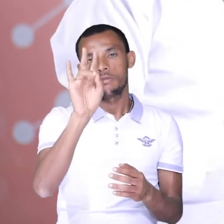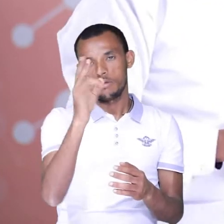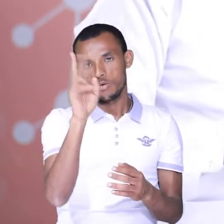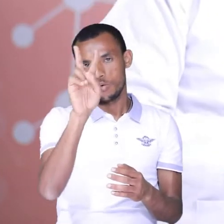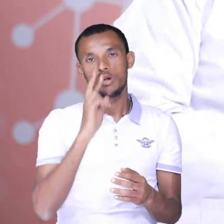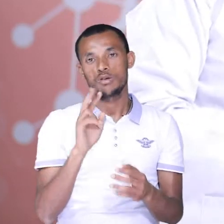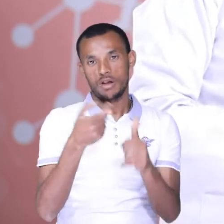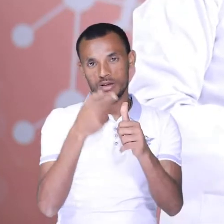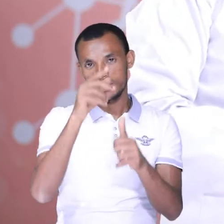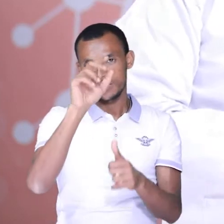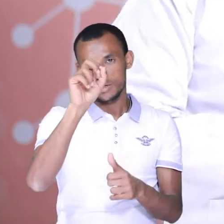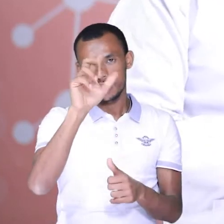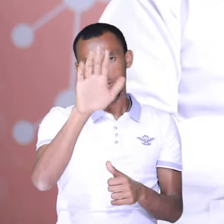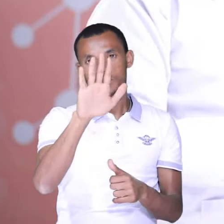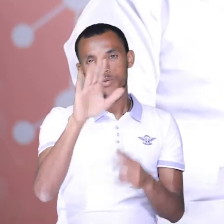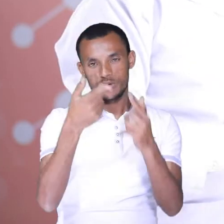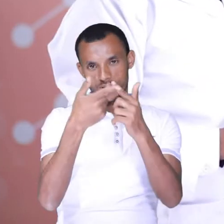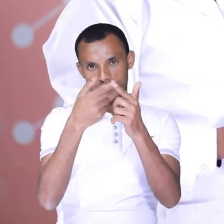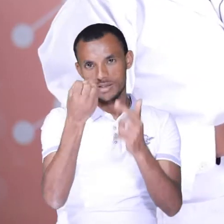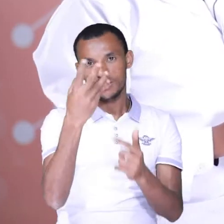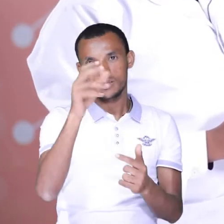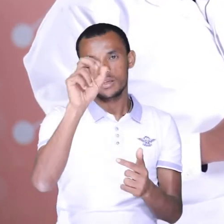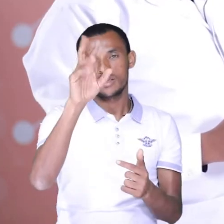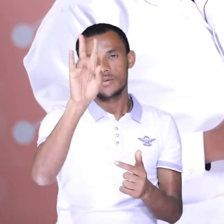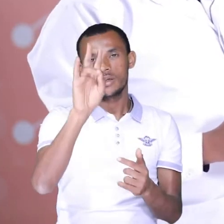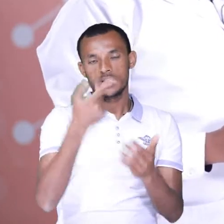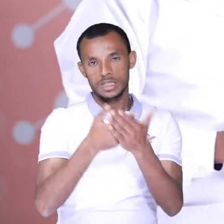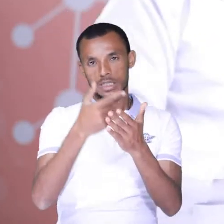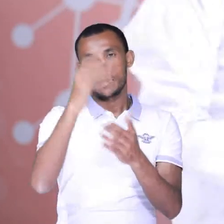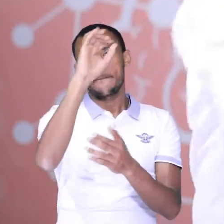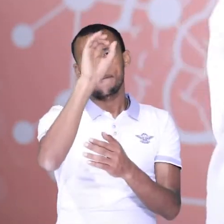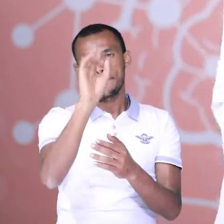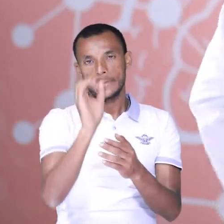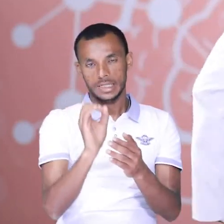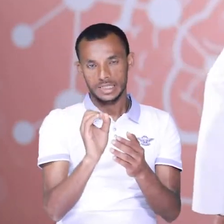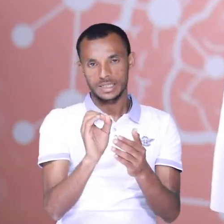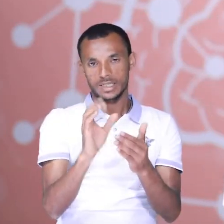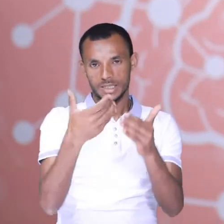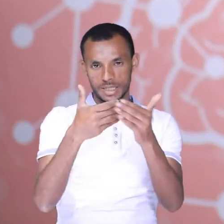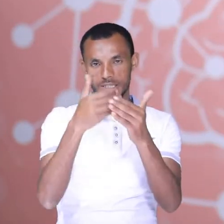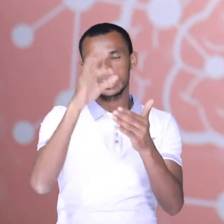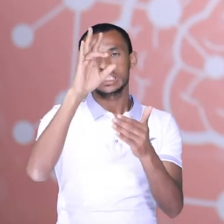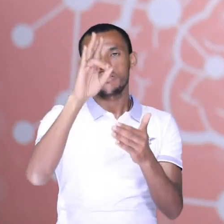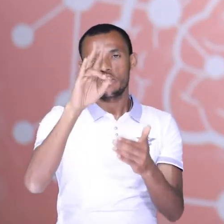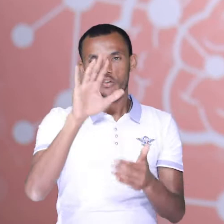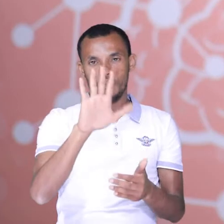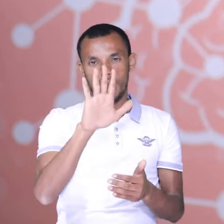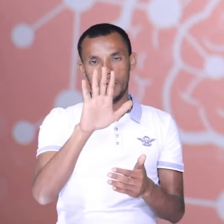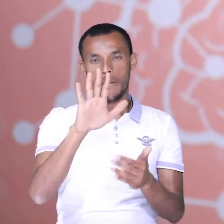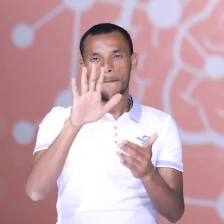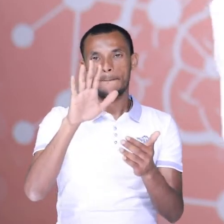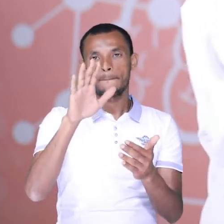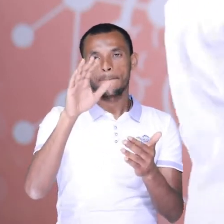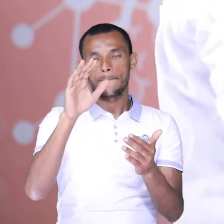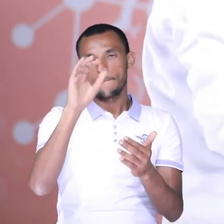This chlorine 35 and chlorine 37 has a percentage abundance of 75% and